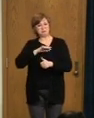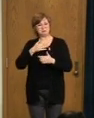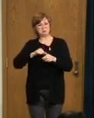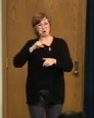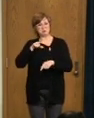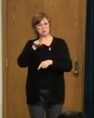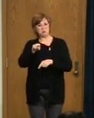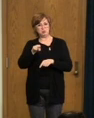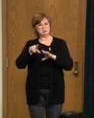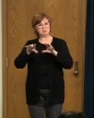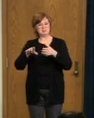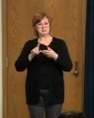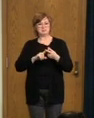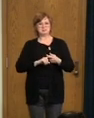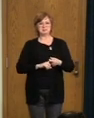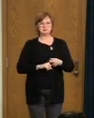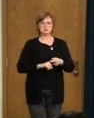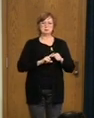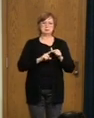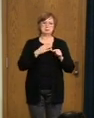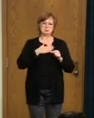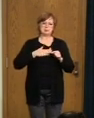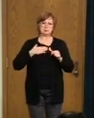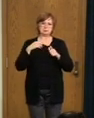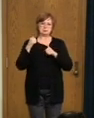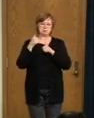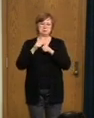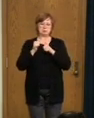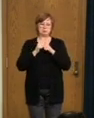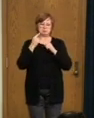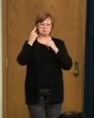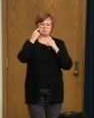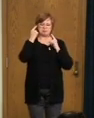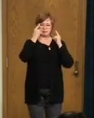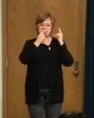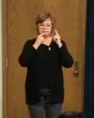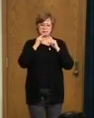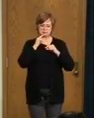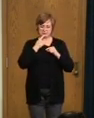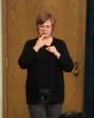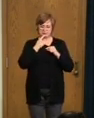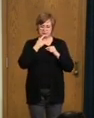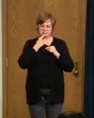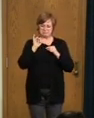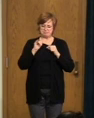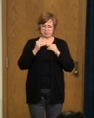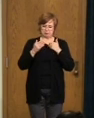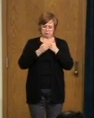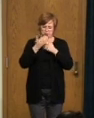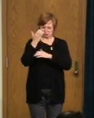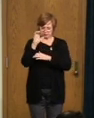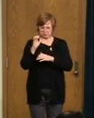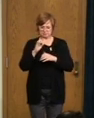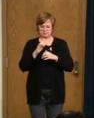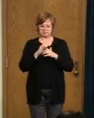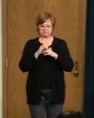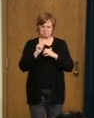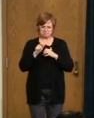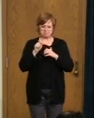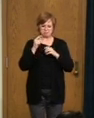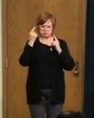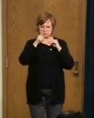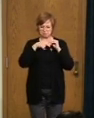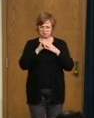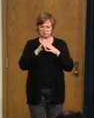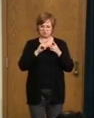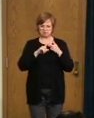once again give this some serious thought going into Christmas. The advice is, continues to be here. It's a